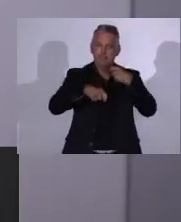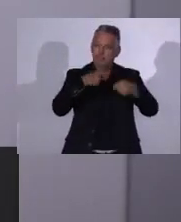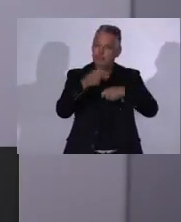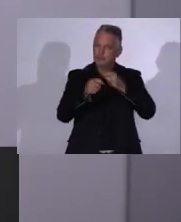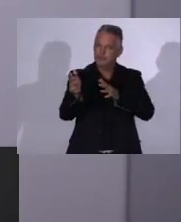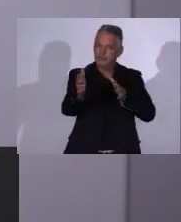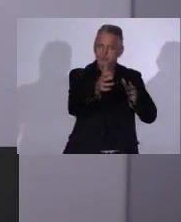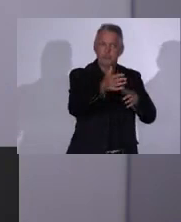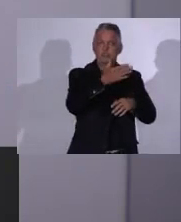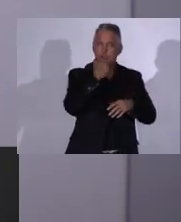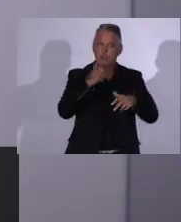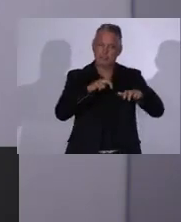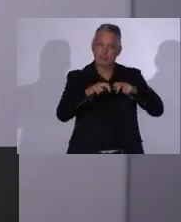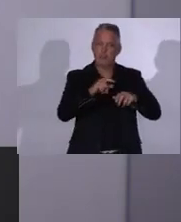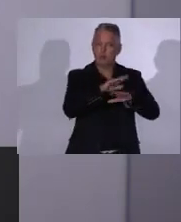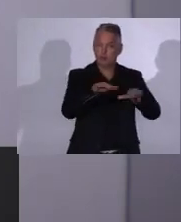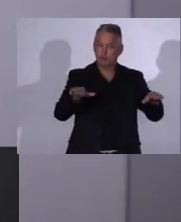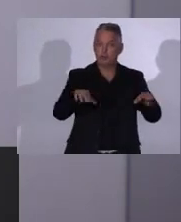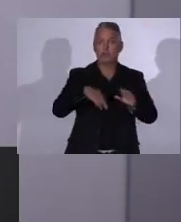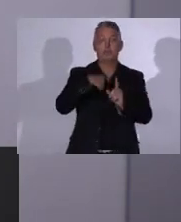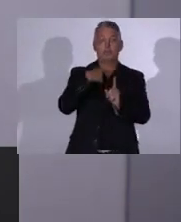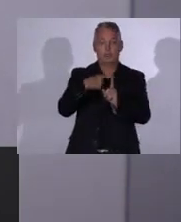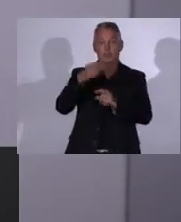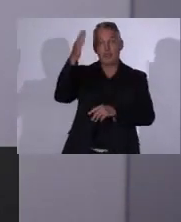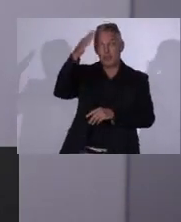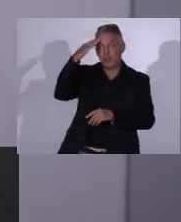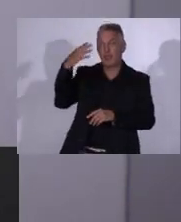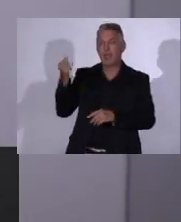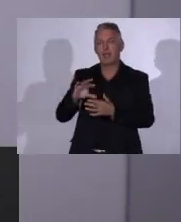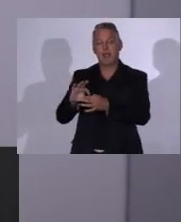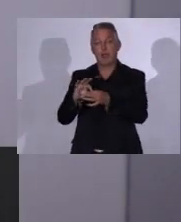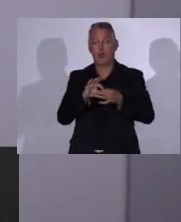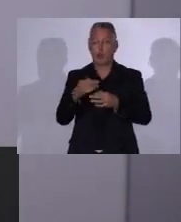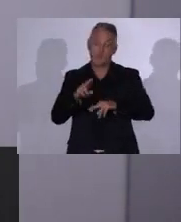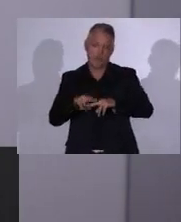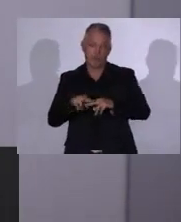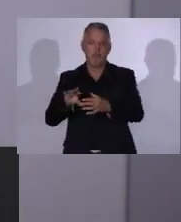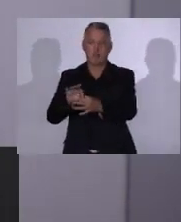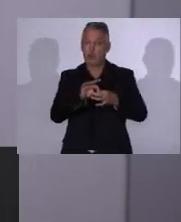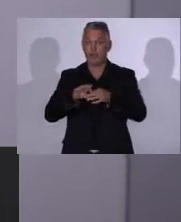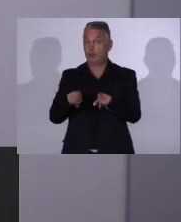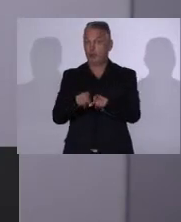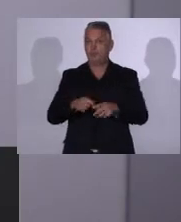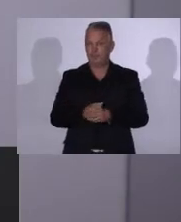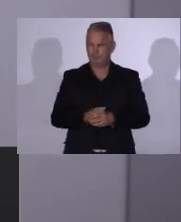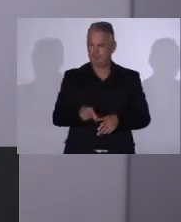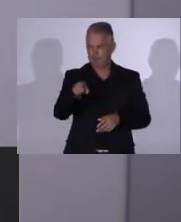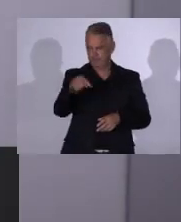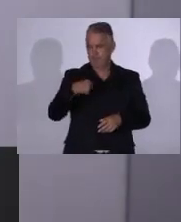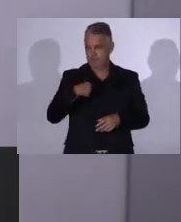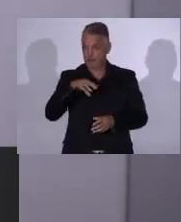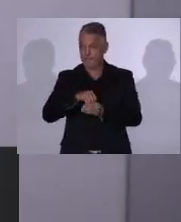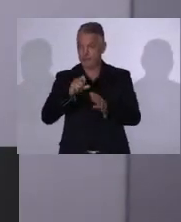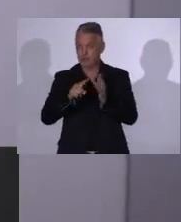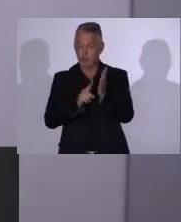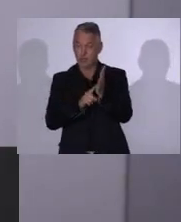for the children, but it also creates a support network between the mothers or fathers as well. I volunteer at the Collingwood St.